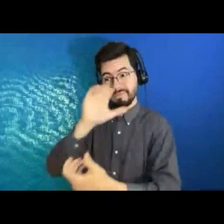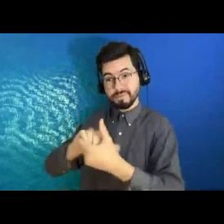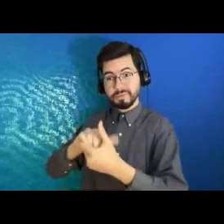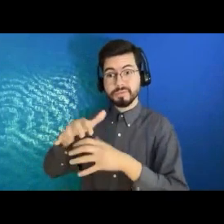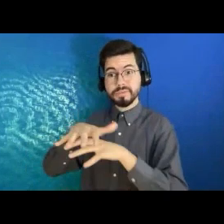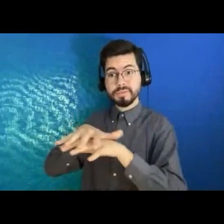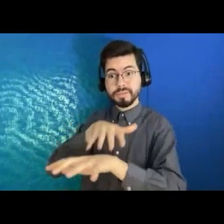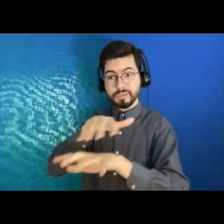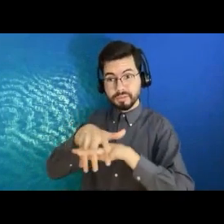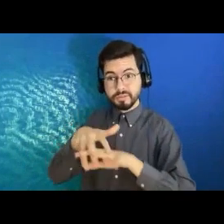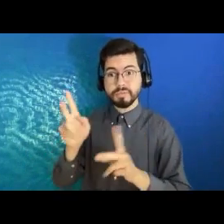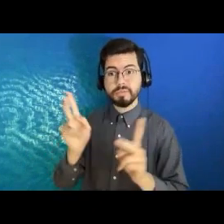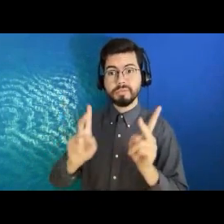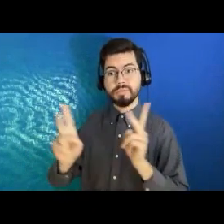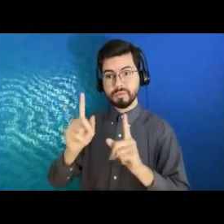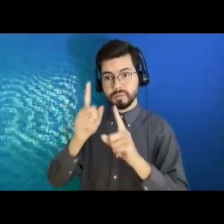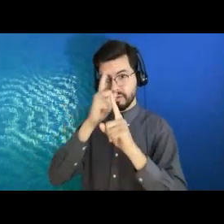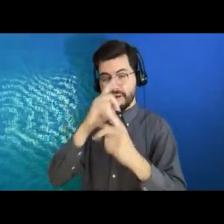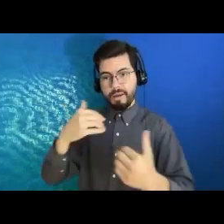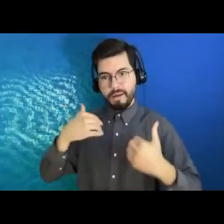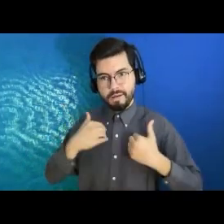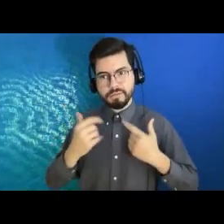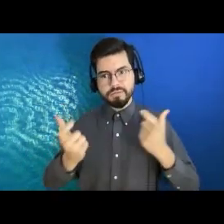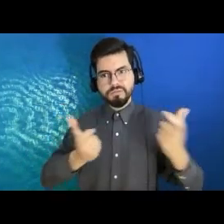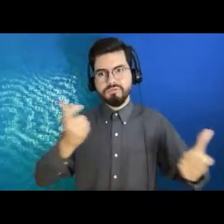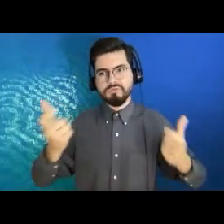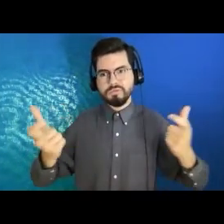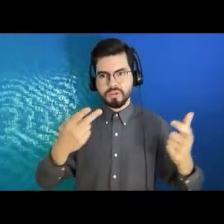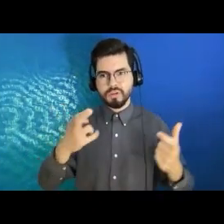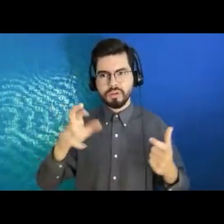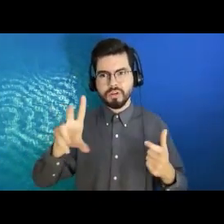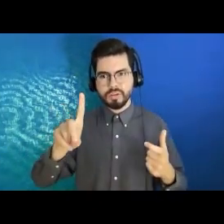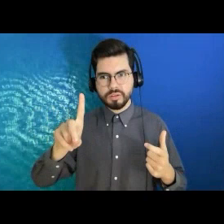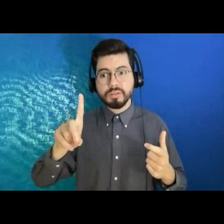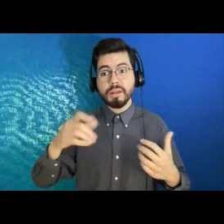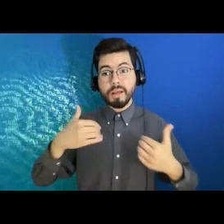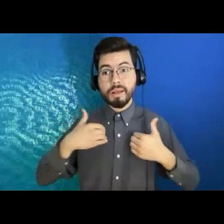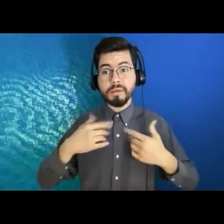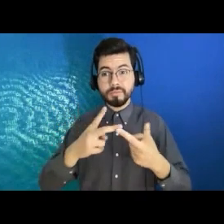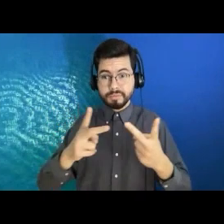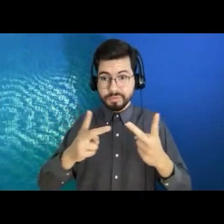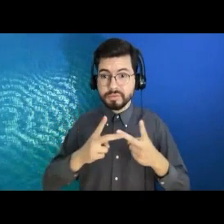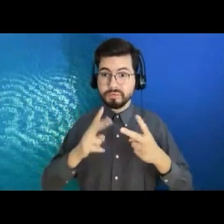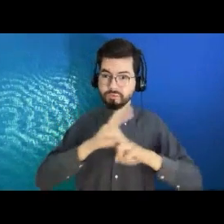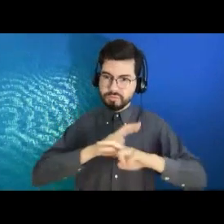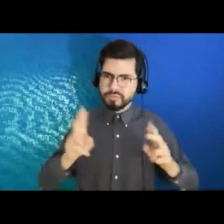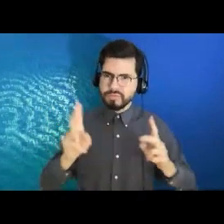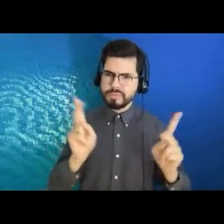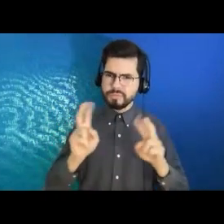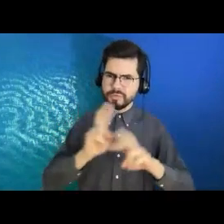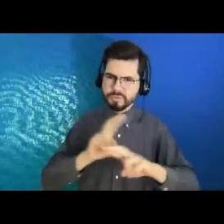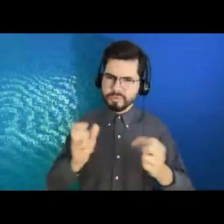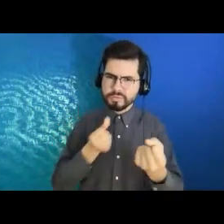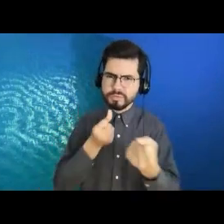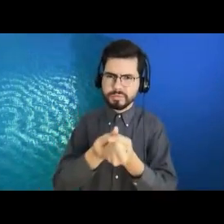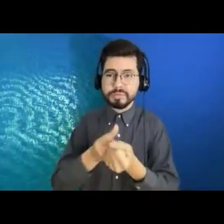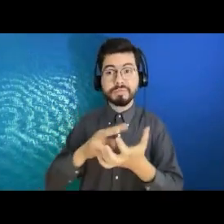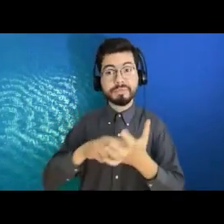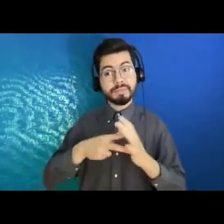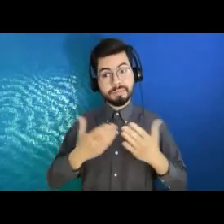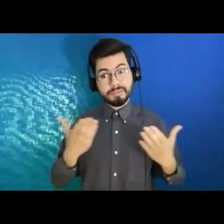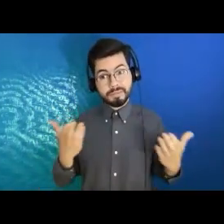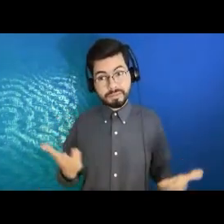large herds. Those places are out there. And there's people that are ready to do that. I'm not saying here in